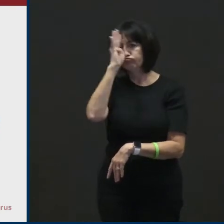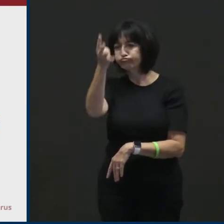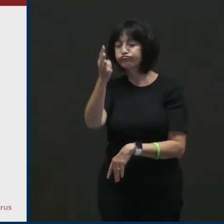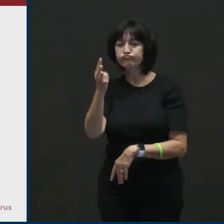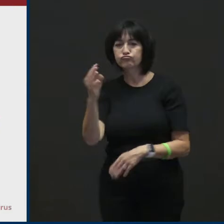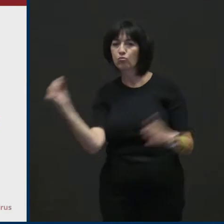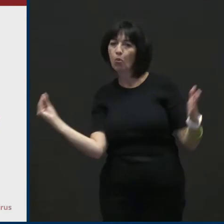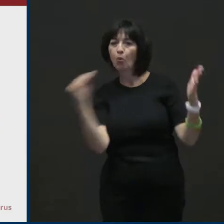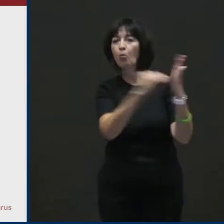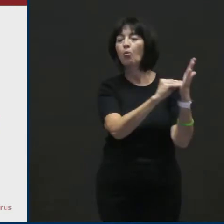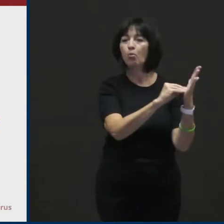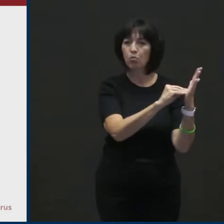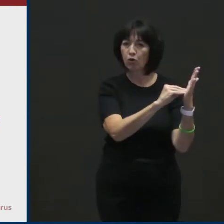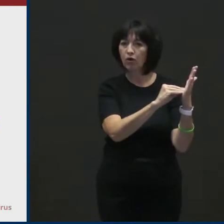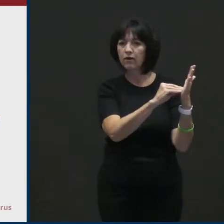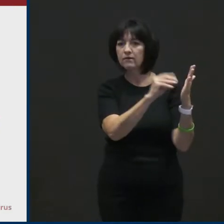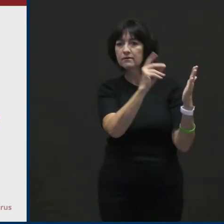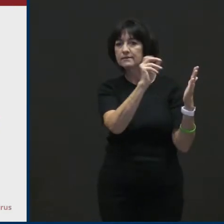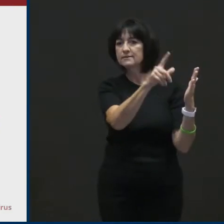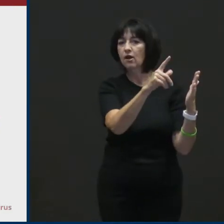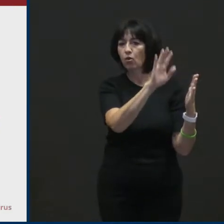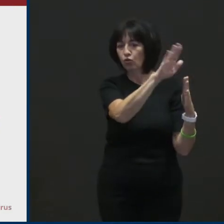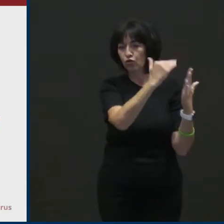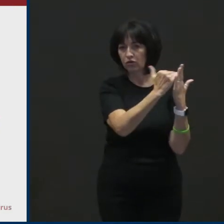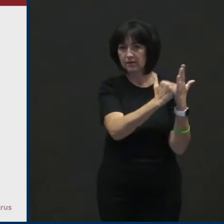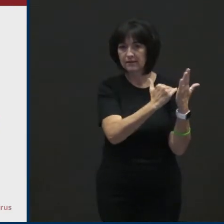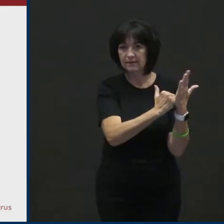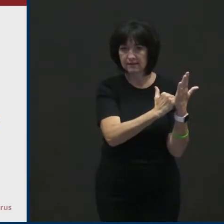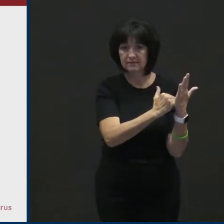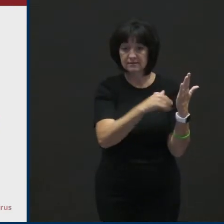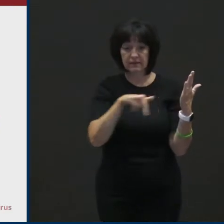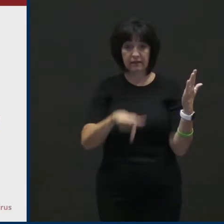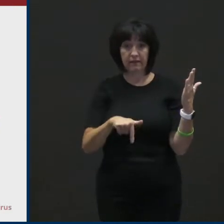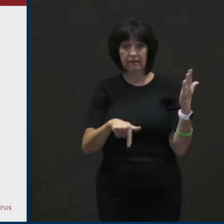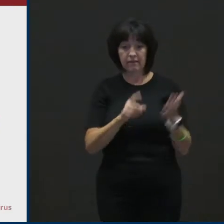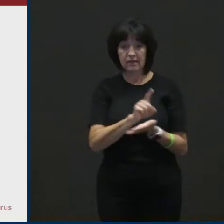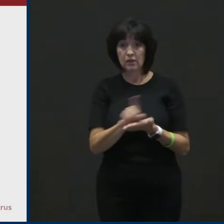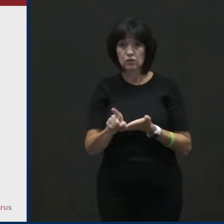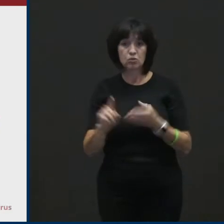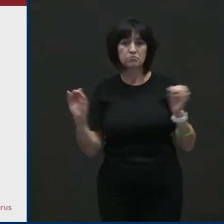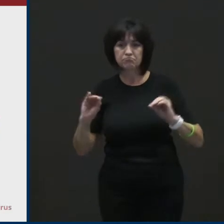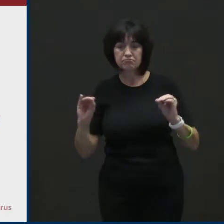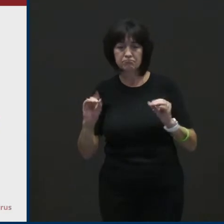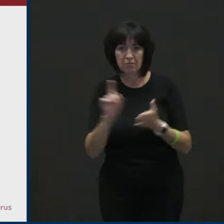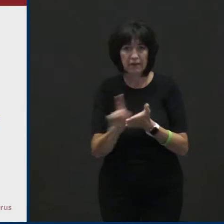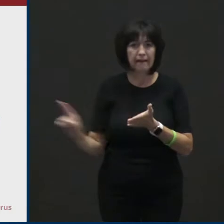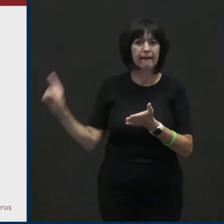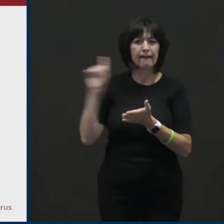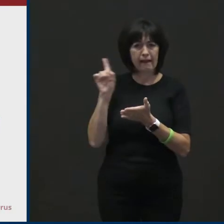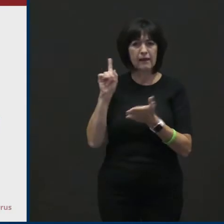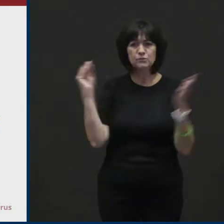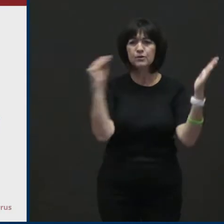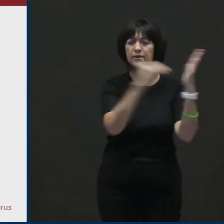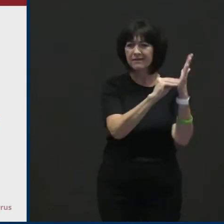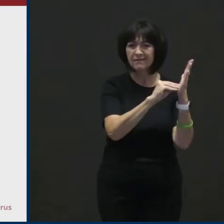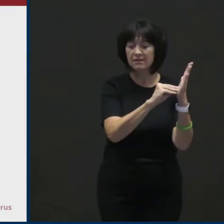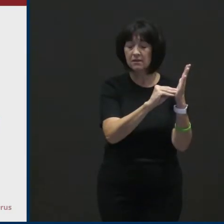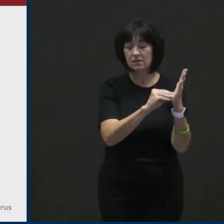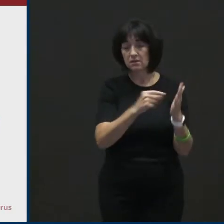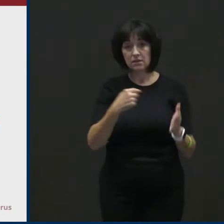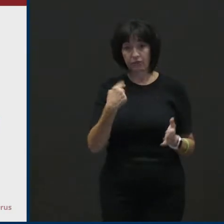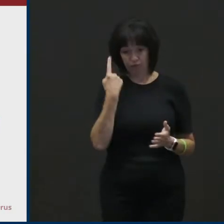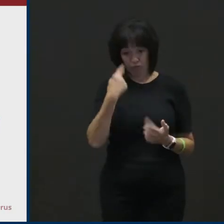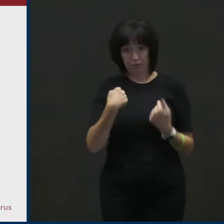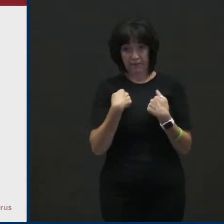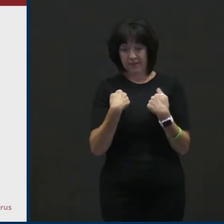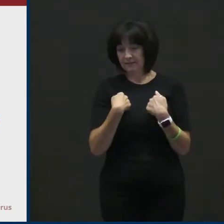week. We're on last week. Any kind of a criteria that works like that, to me, doesn't make any sense. It's not telling you